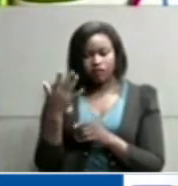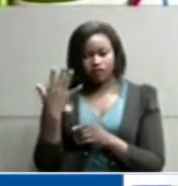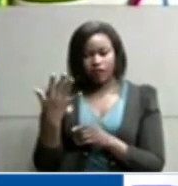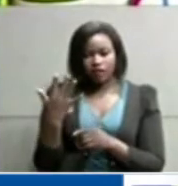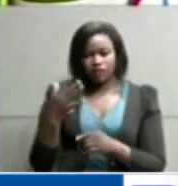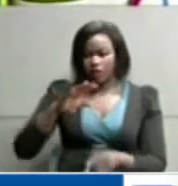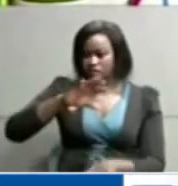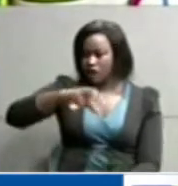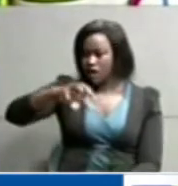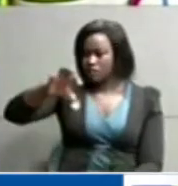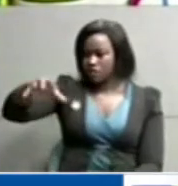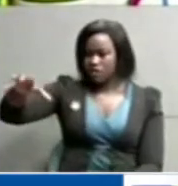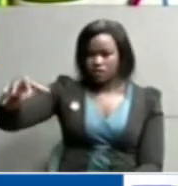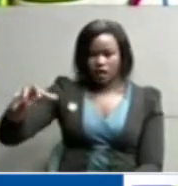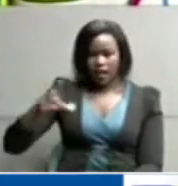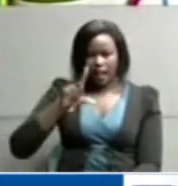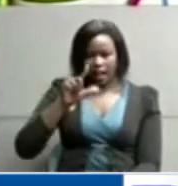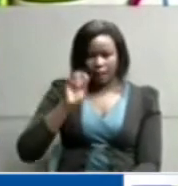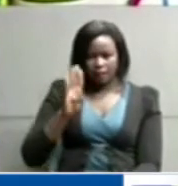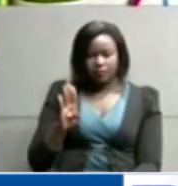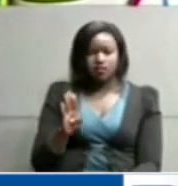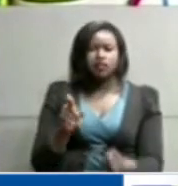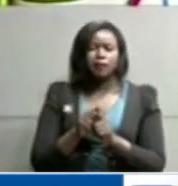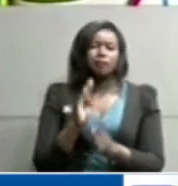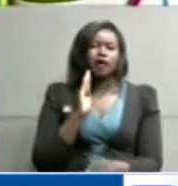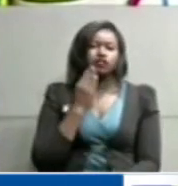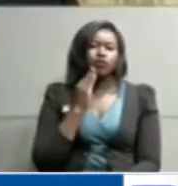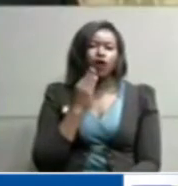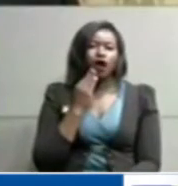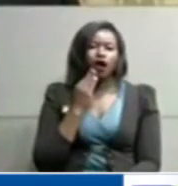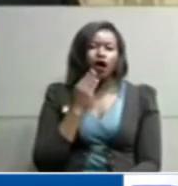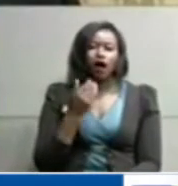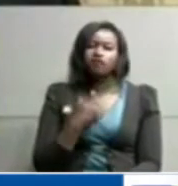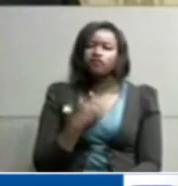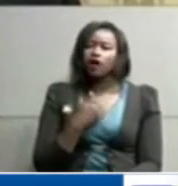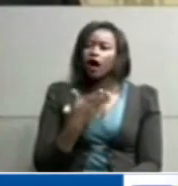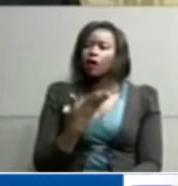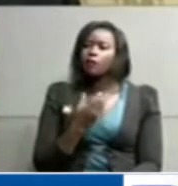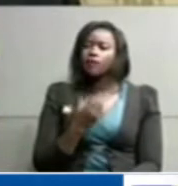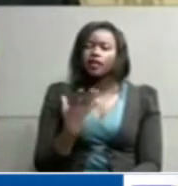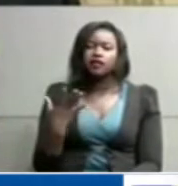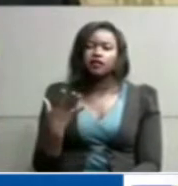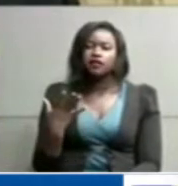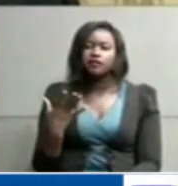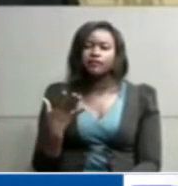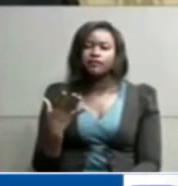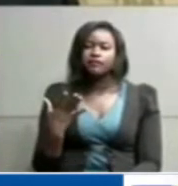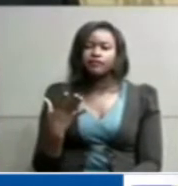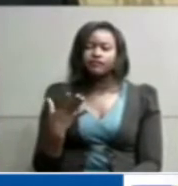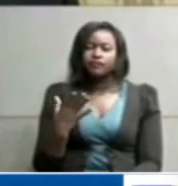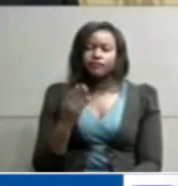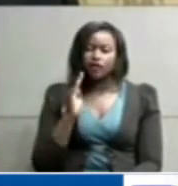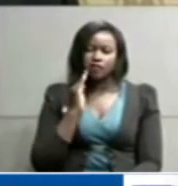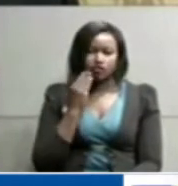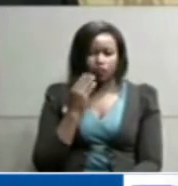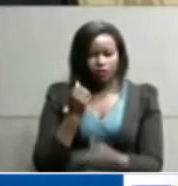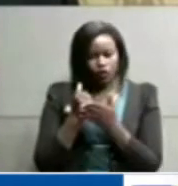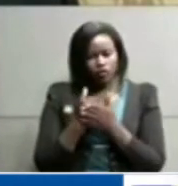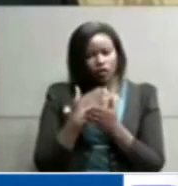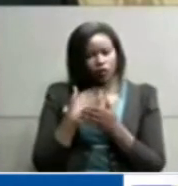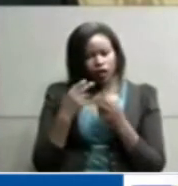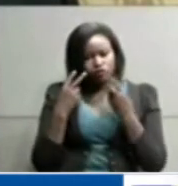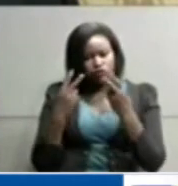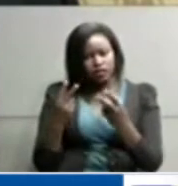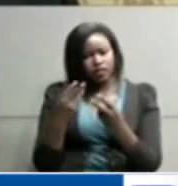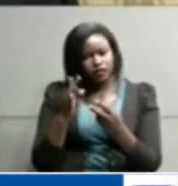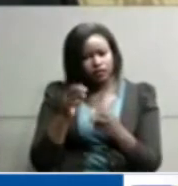Yes. And the Basoga would have like how many? Because I want to see whether there's anybody who is